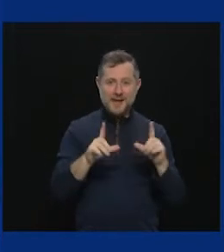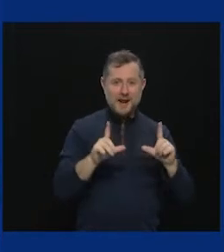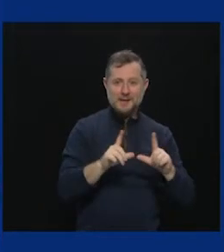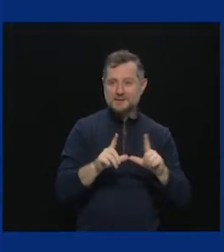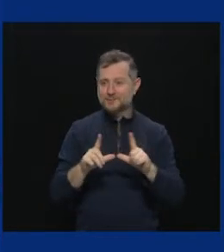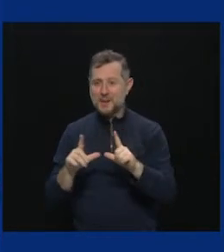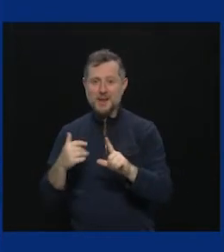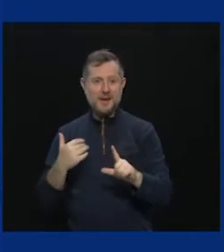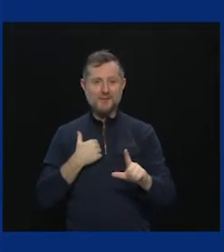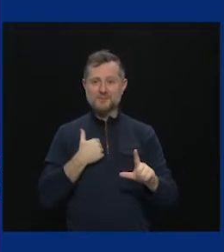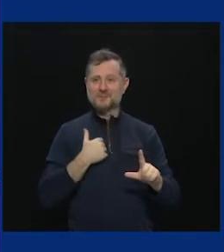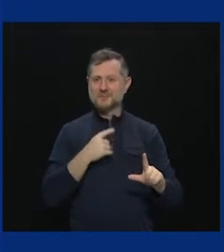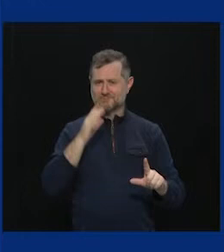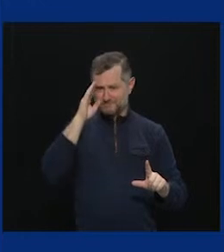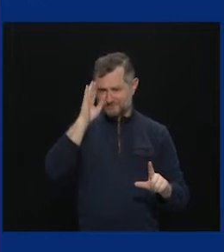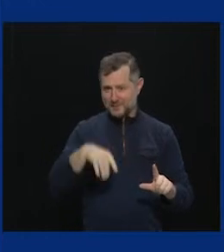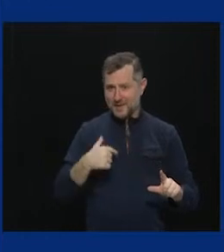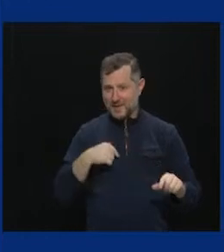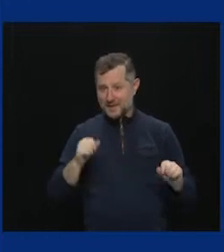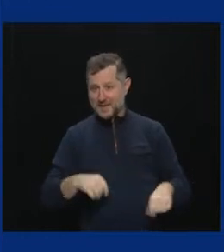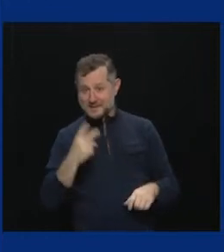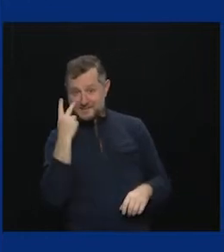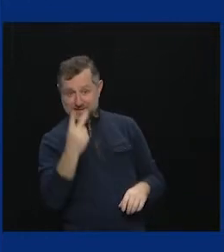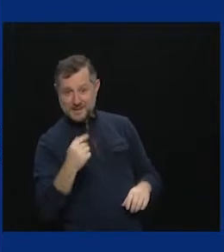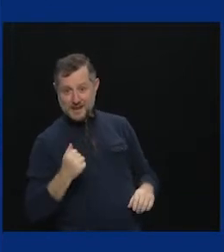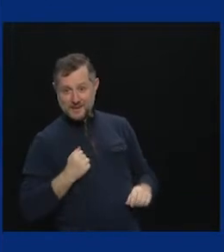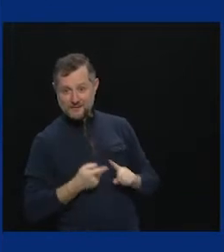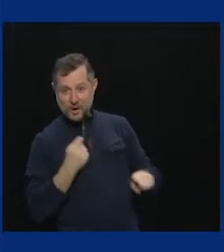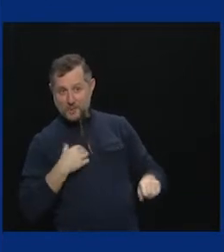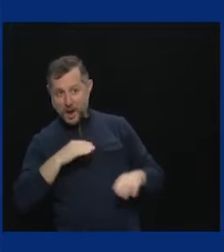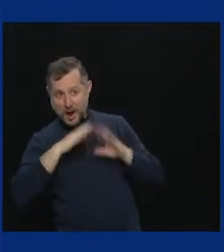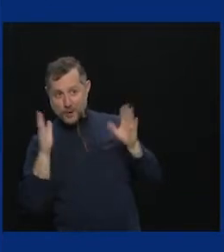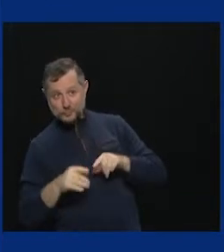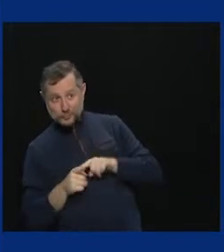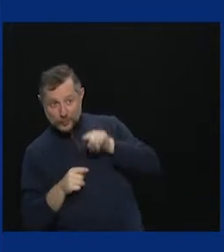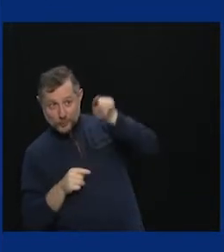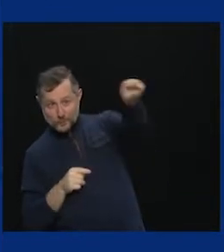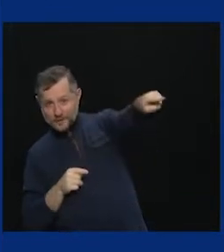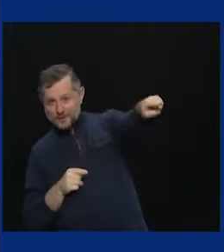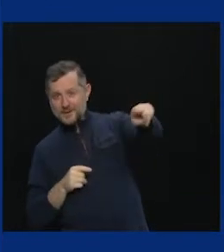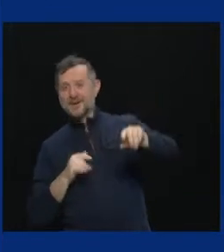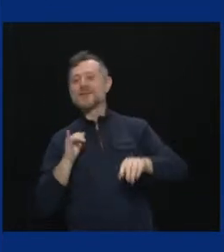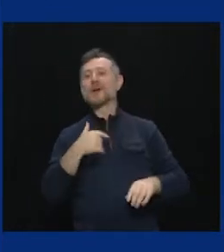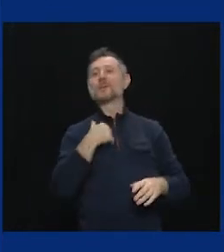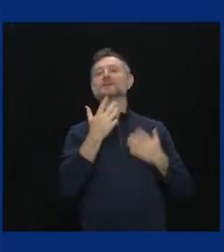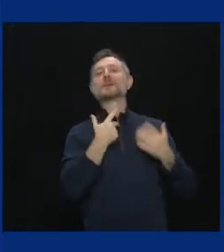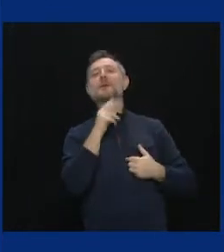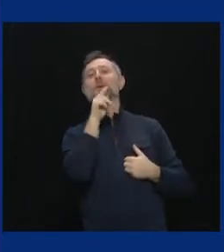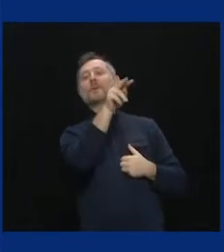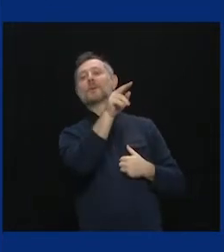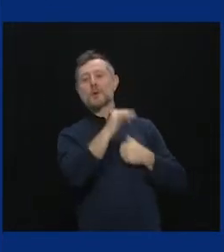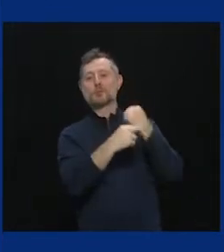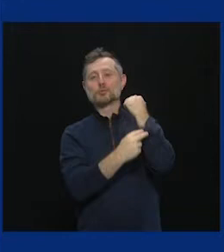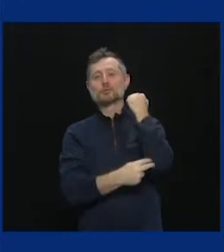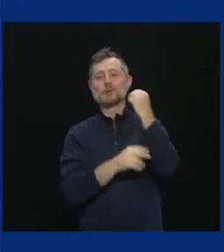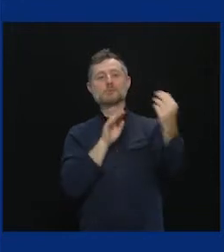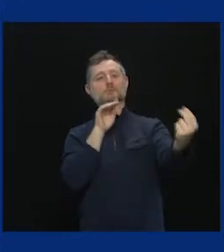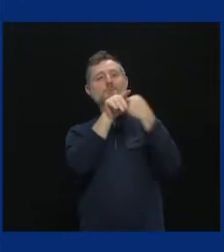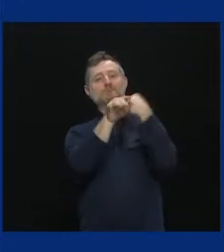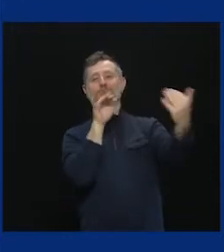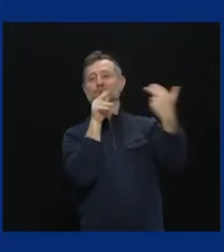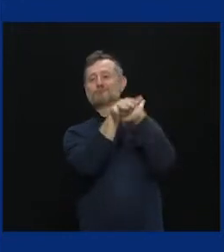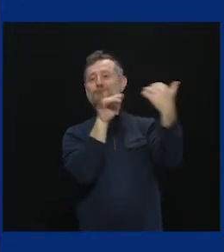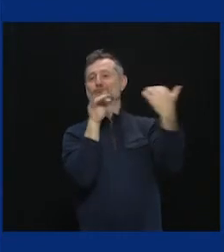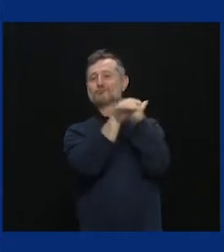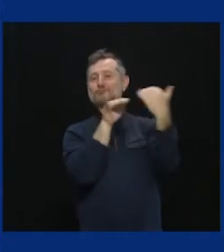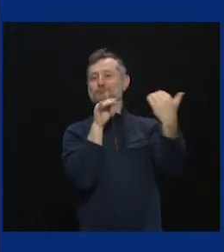from my house. And I'm very excited about seeing more traffic on the bridges as we cross over. But this